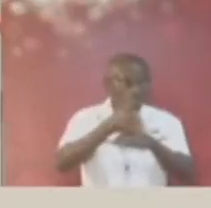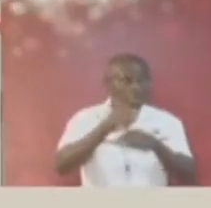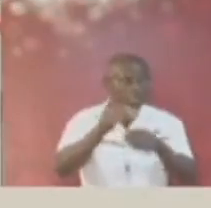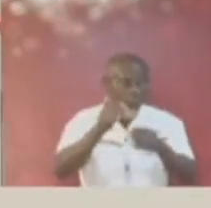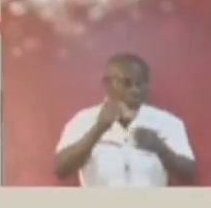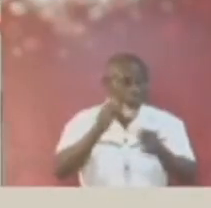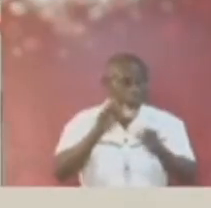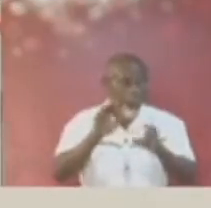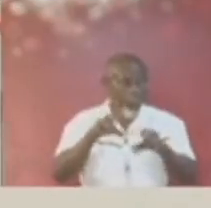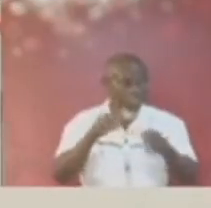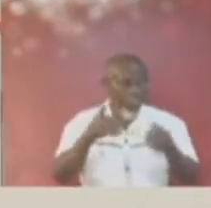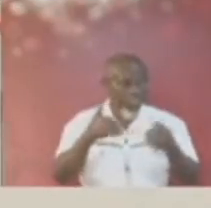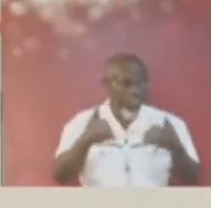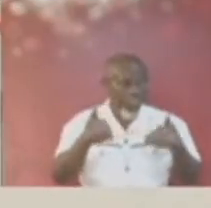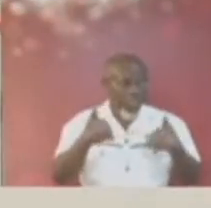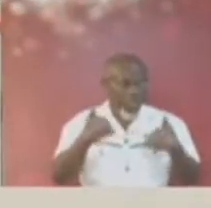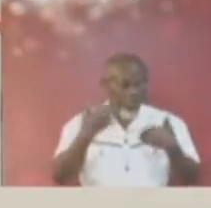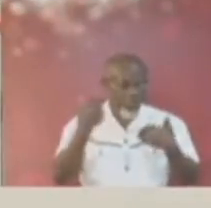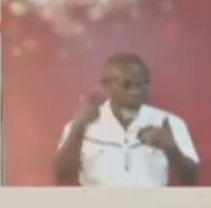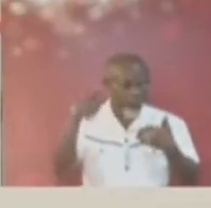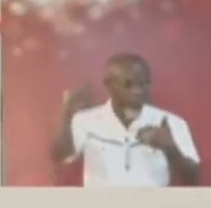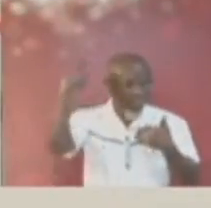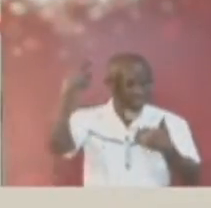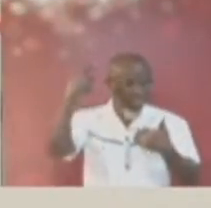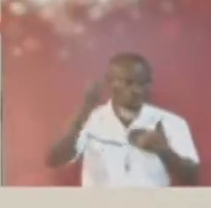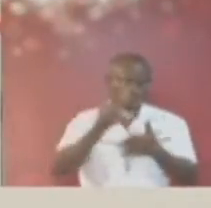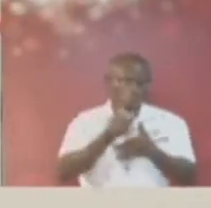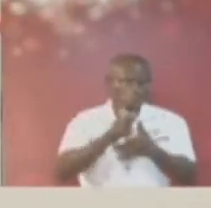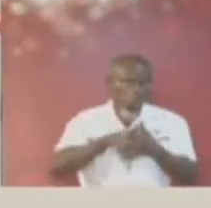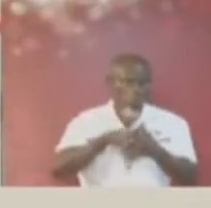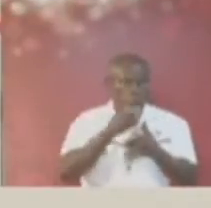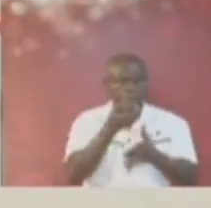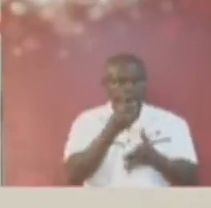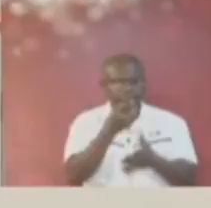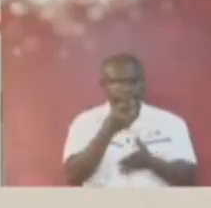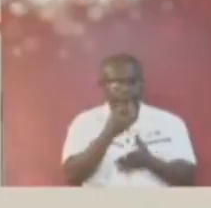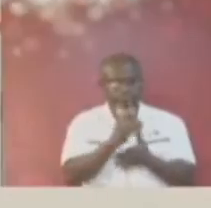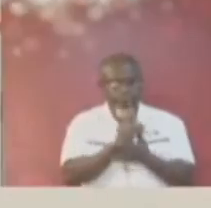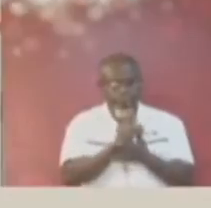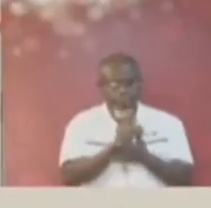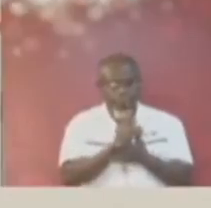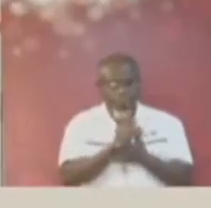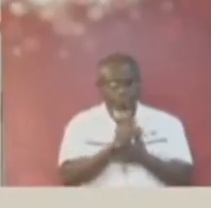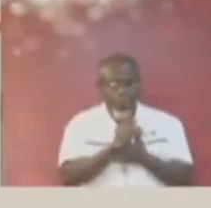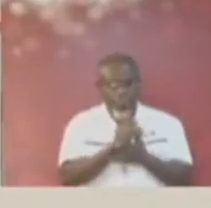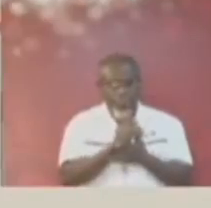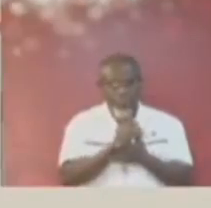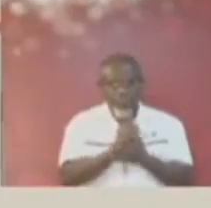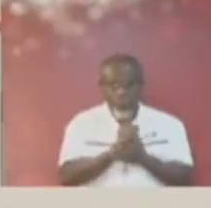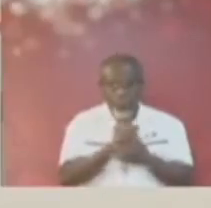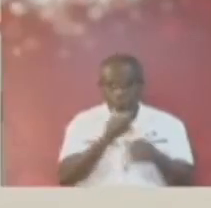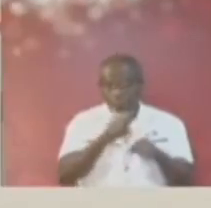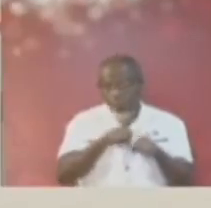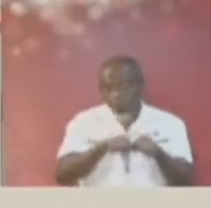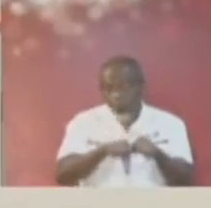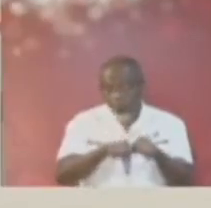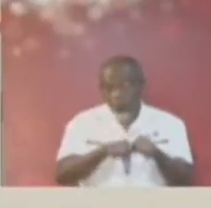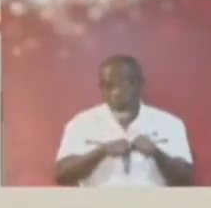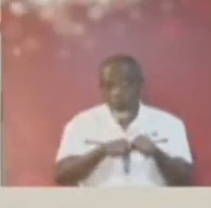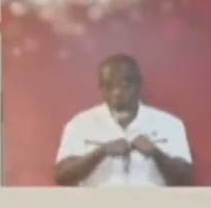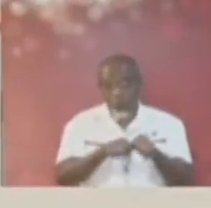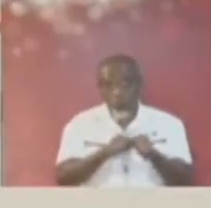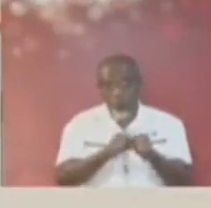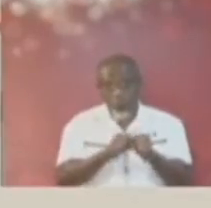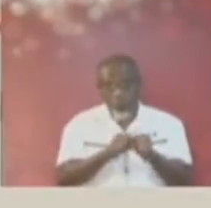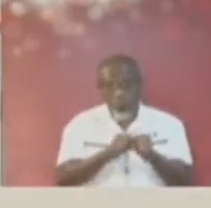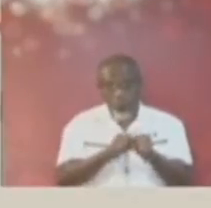have hypertension. It increases, and with diabetes, it's about 37 to 40%.